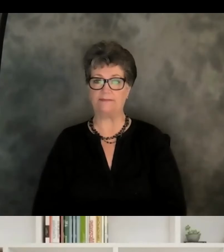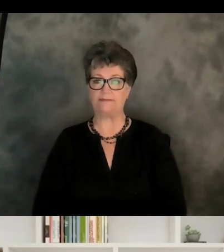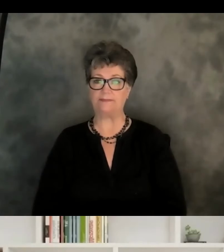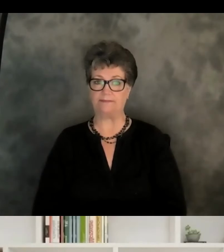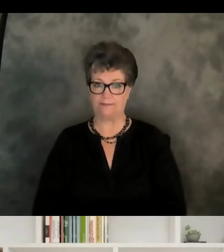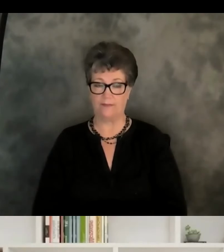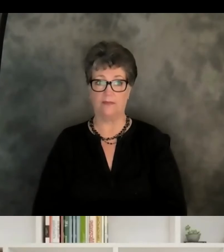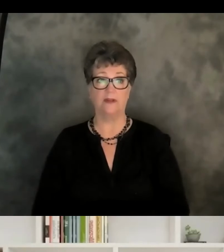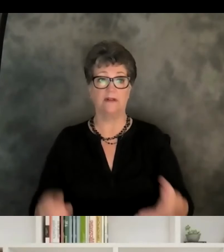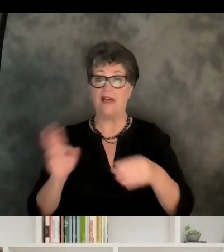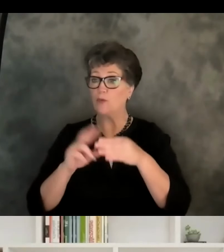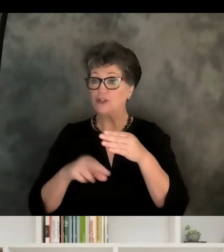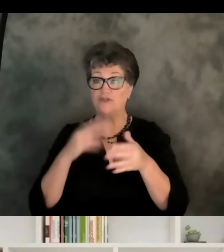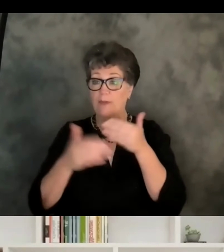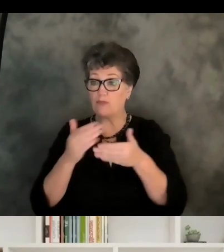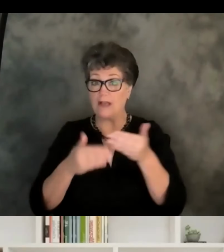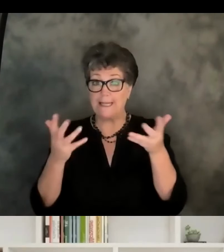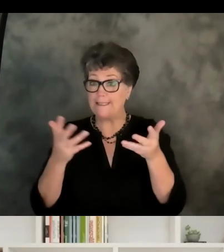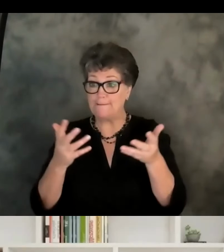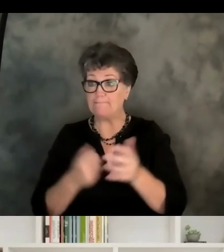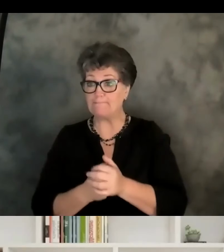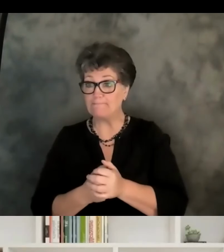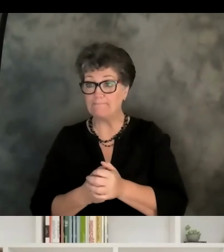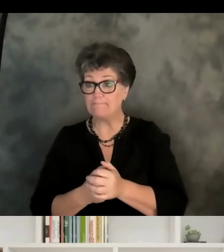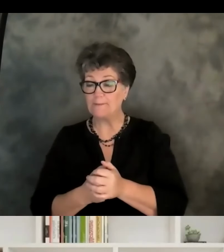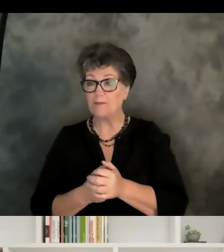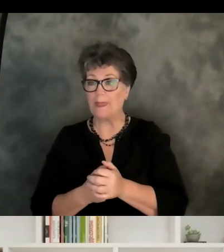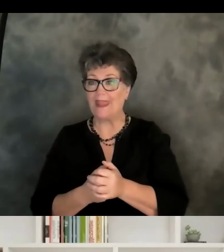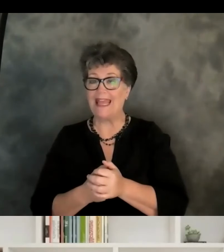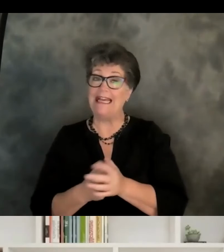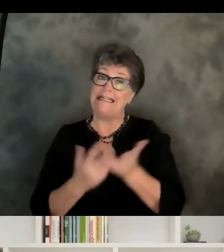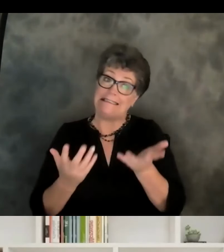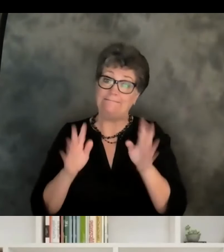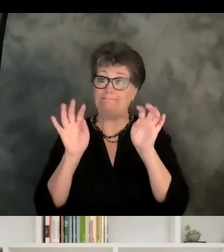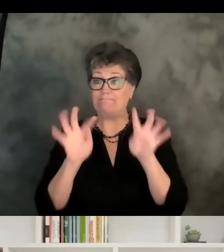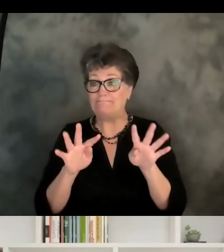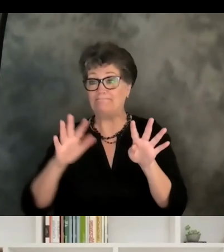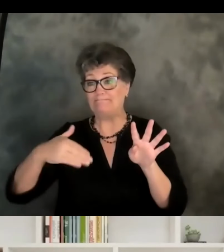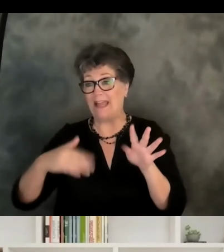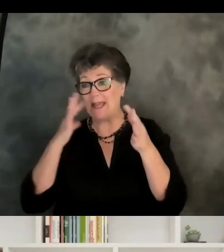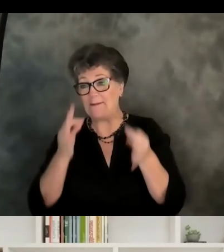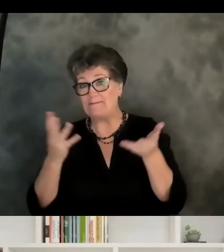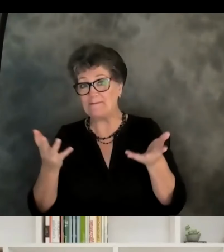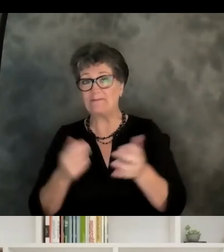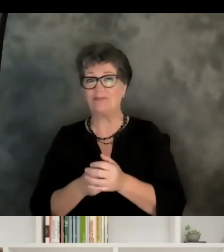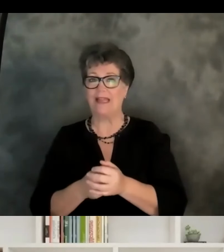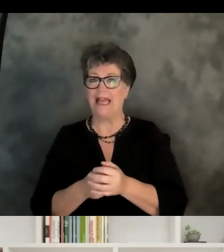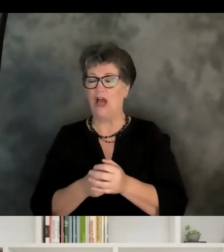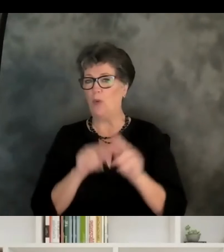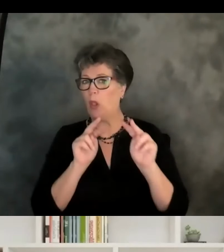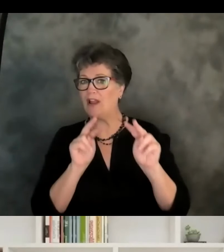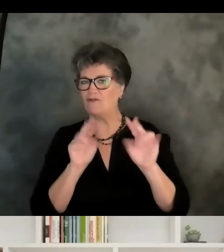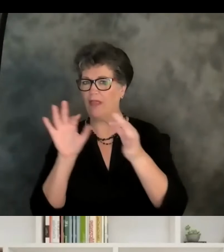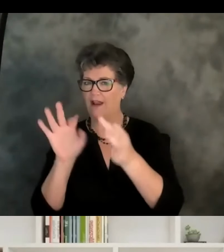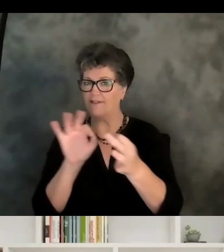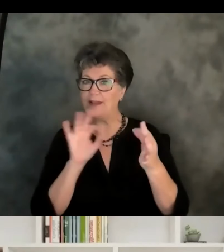And what are the results from this process that we're looking for? You know, that's still to be determined. You know, we're looking for a lot of feedback